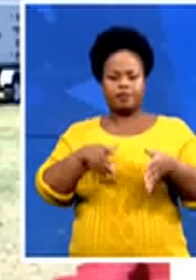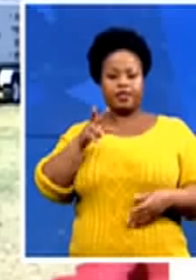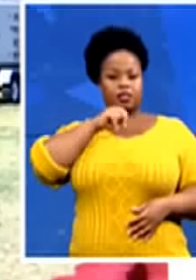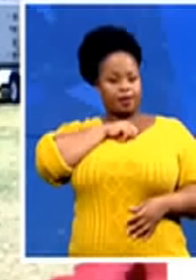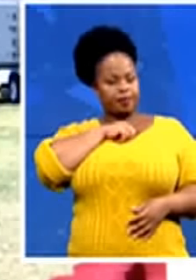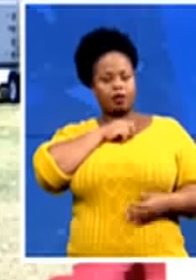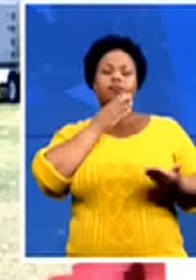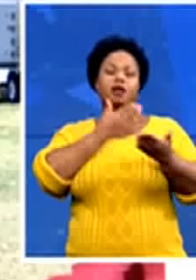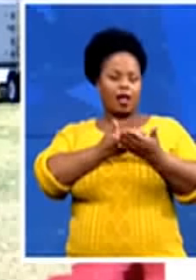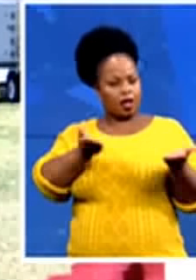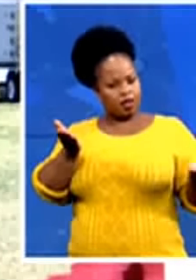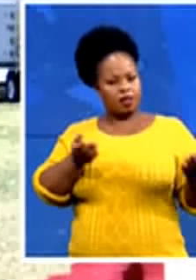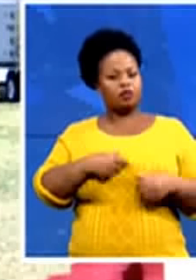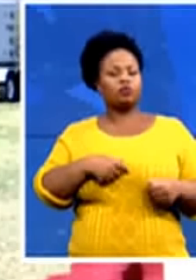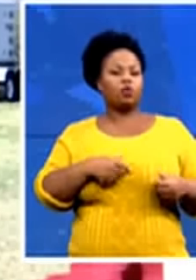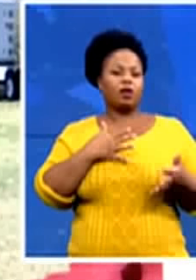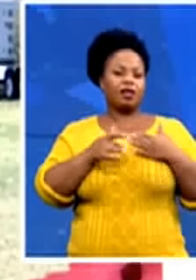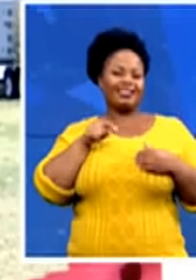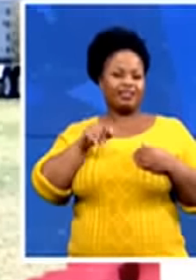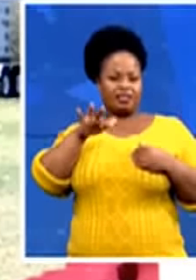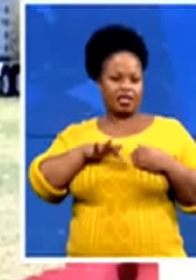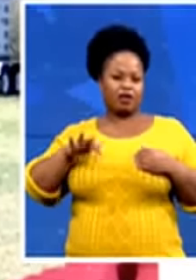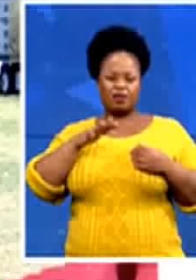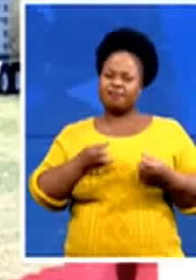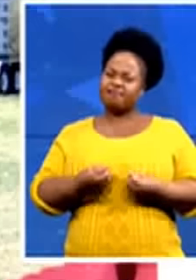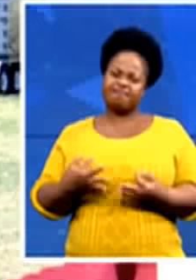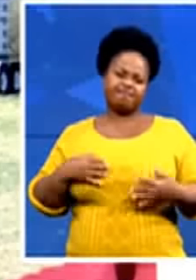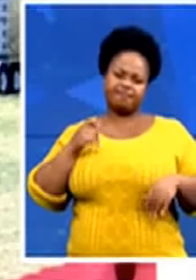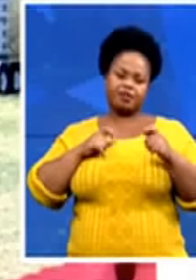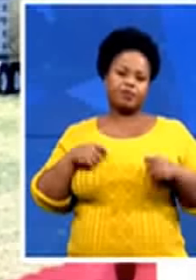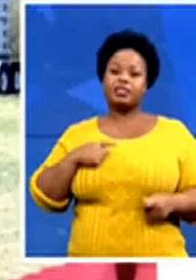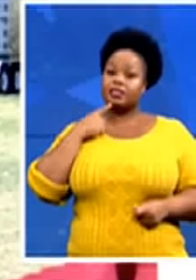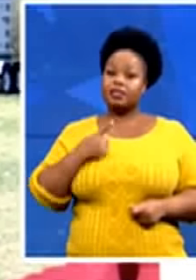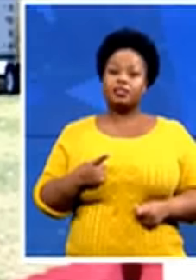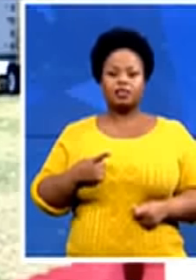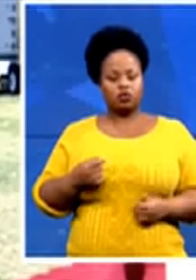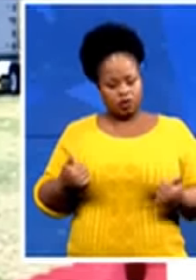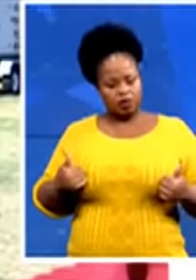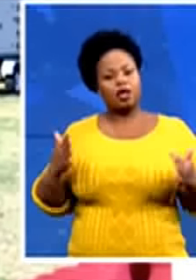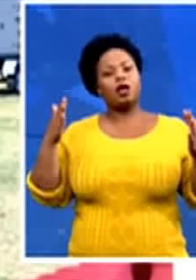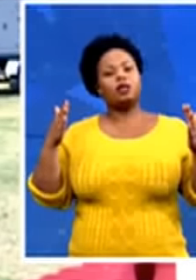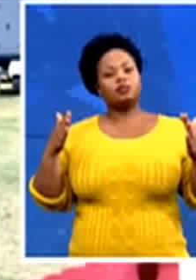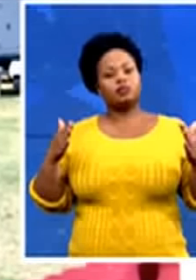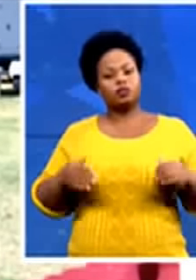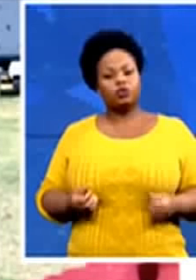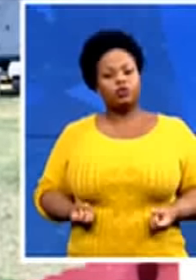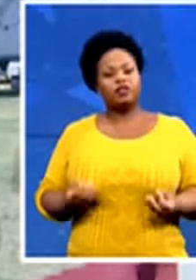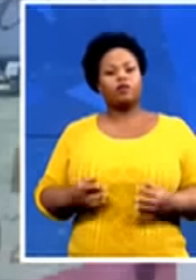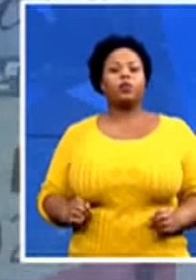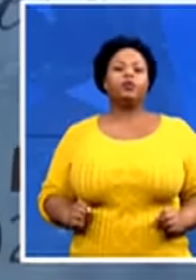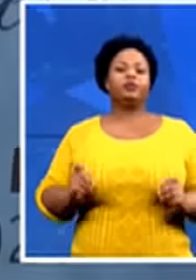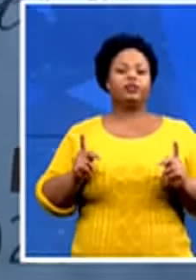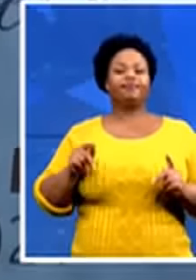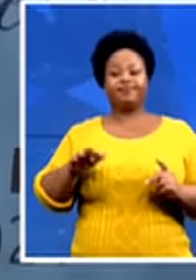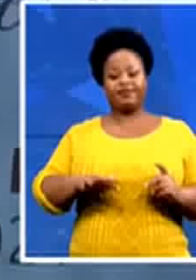this area. So a lot of people have said she opened the way, she paved the way for, in an area like this, for other parties